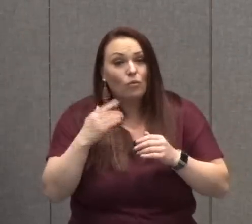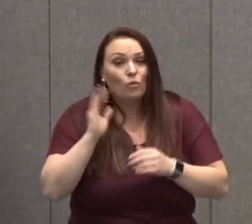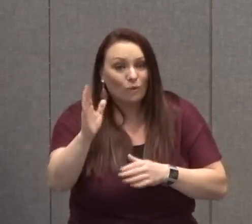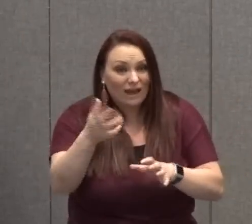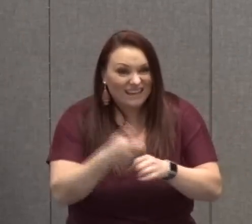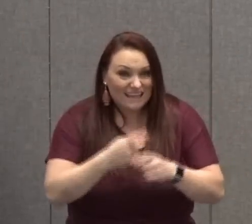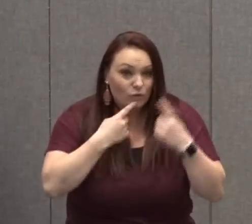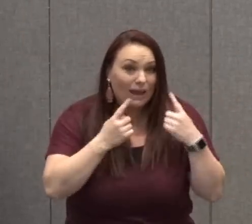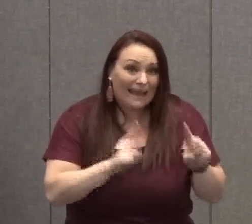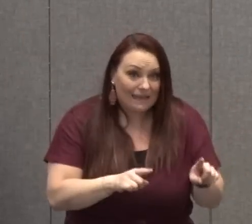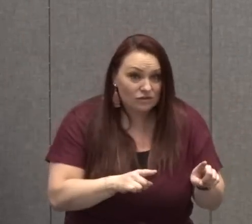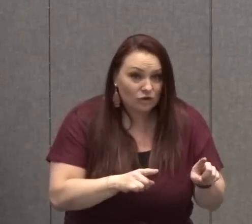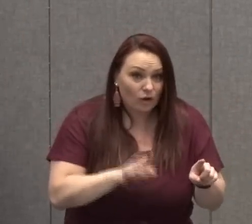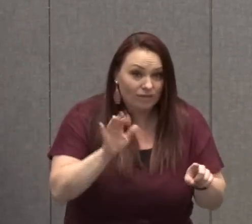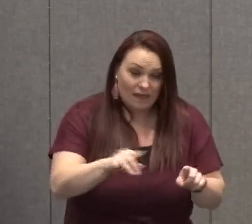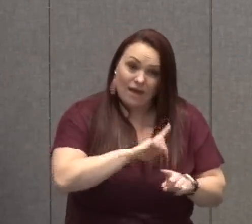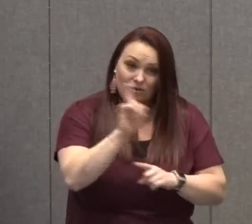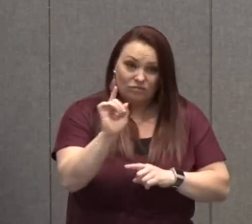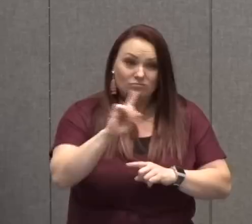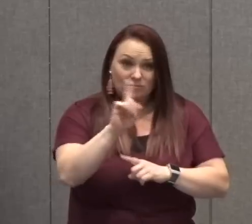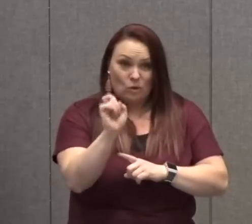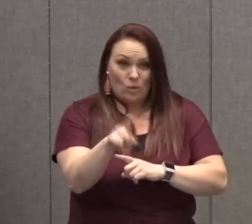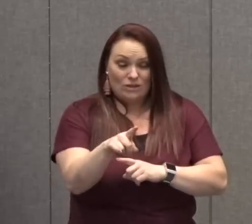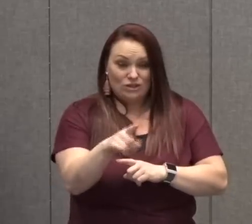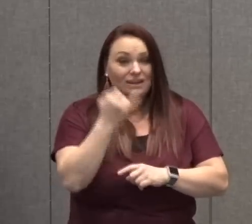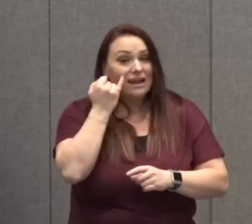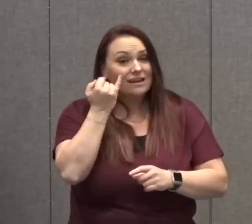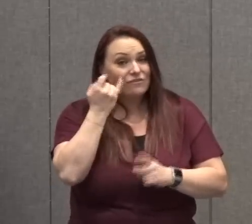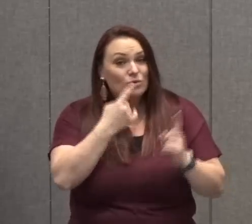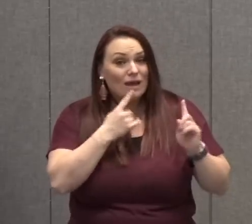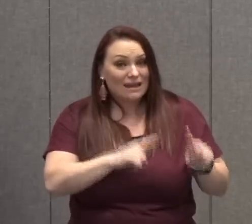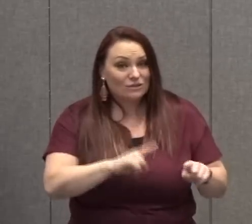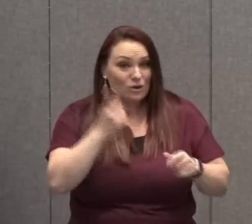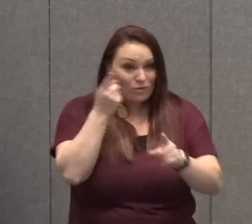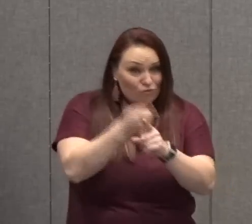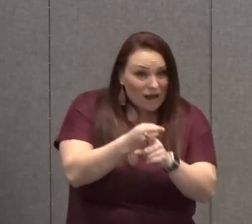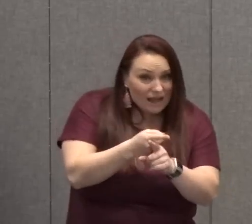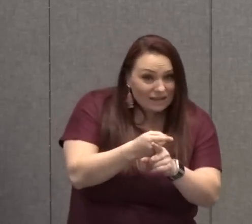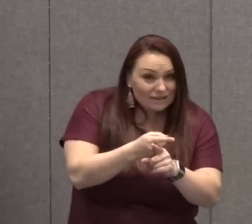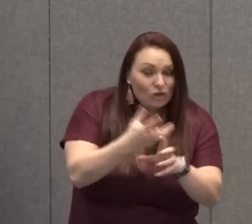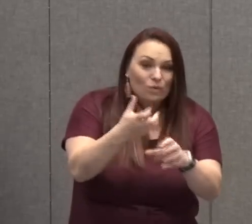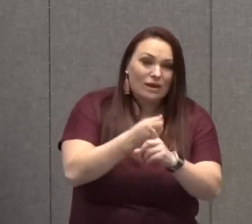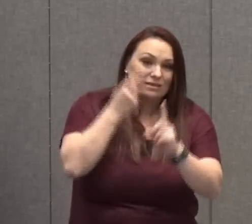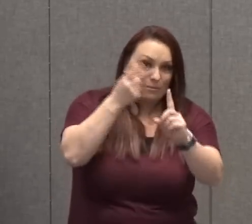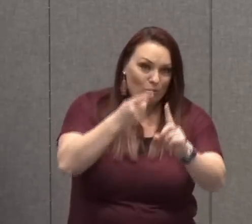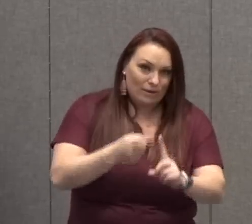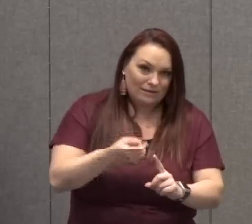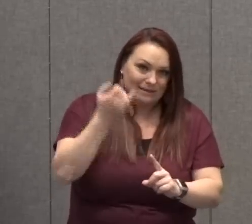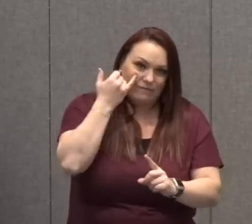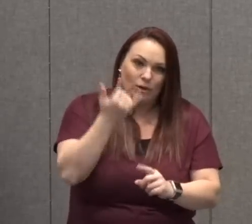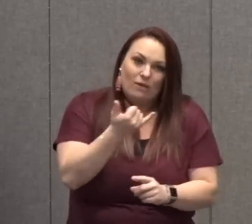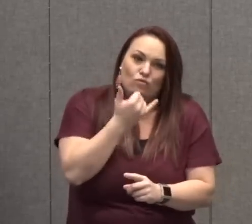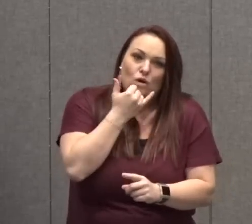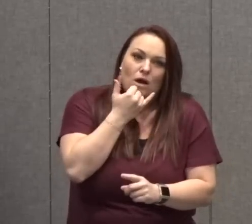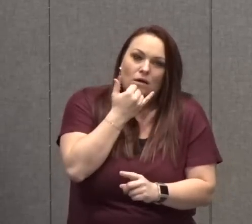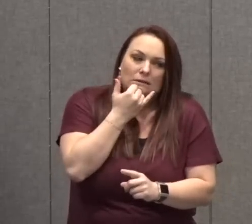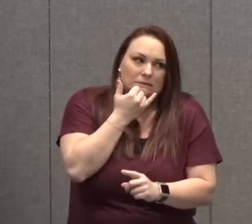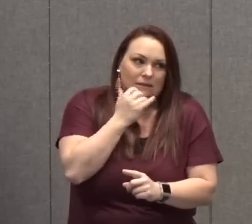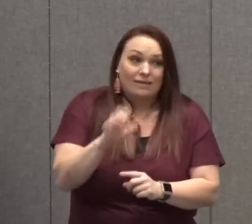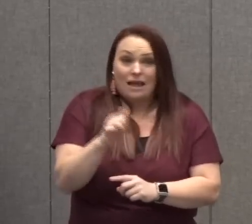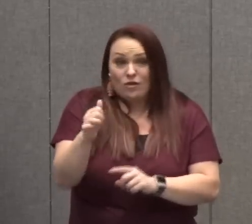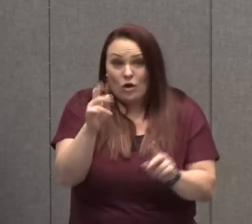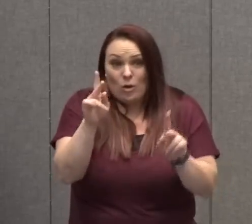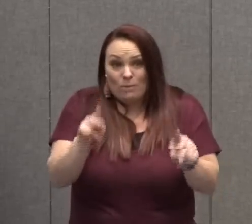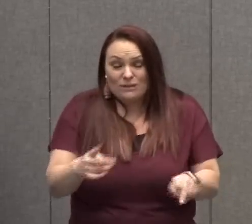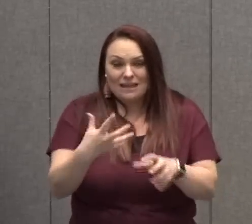get to answer the question. And if you answer it correctly, you get the points. If you answer it incorrectly though, the other person gets a